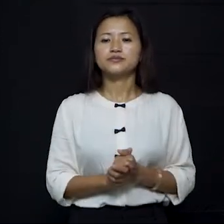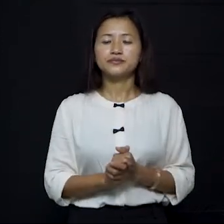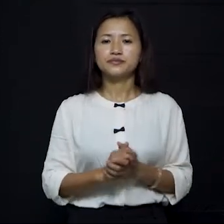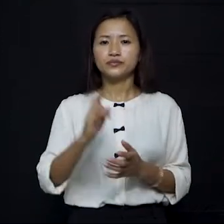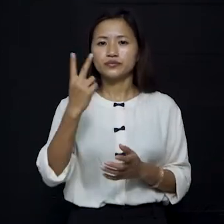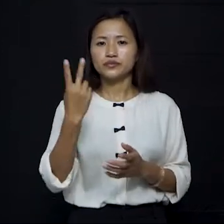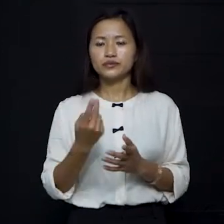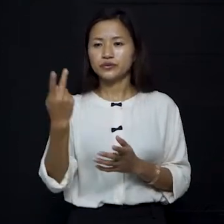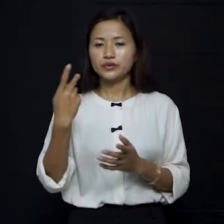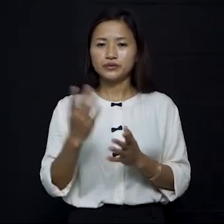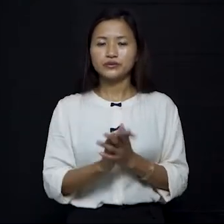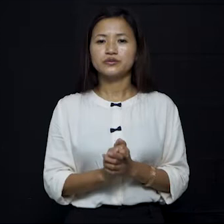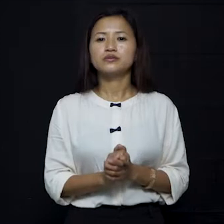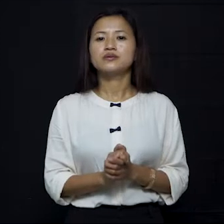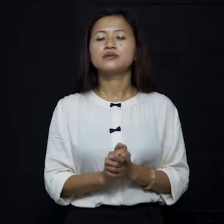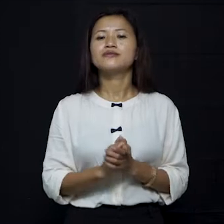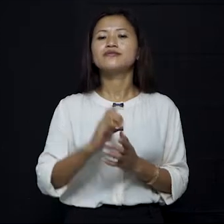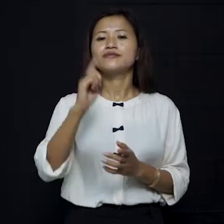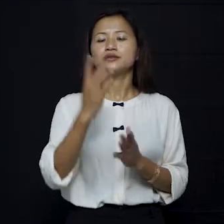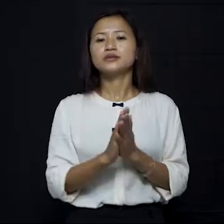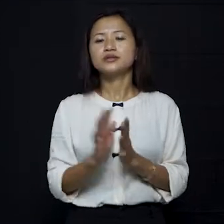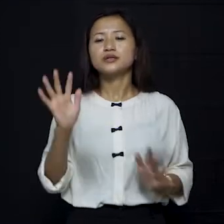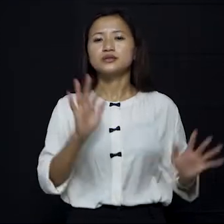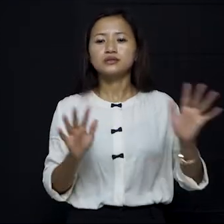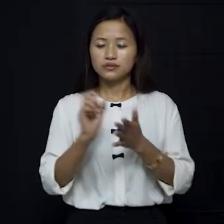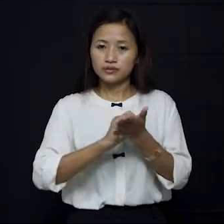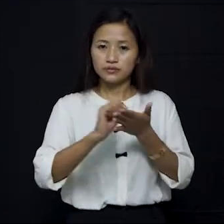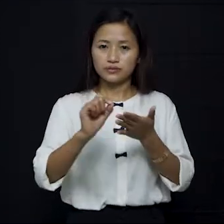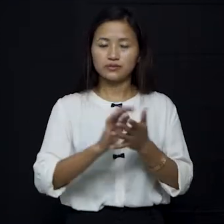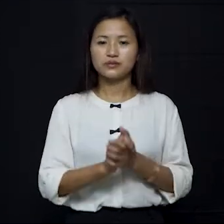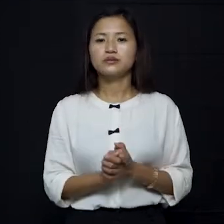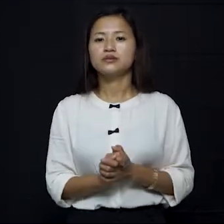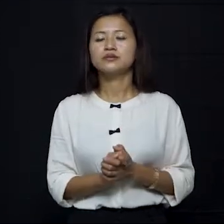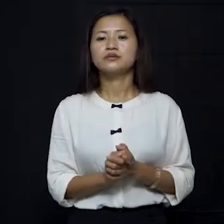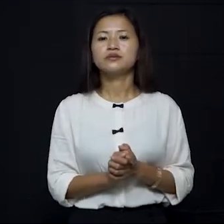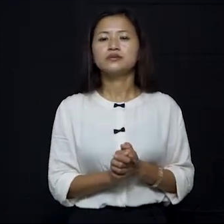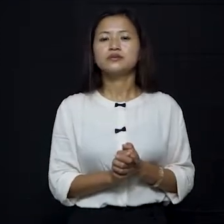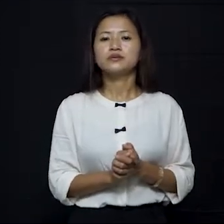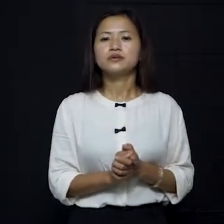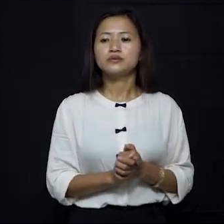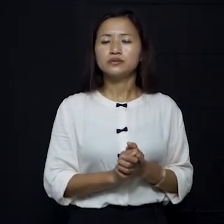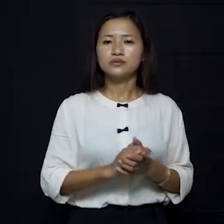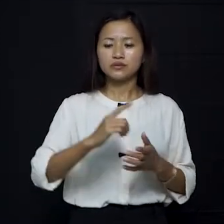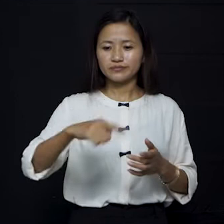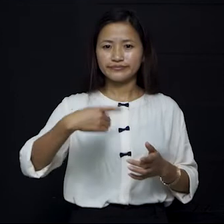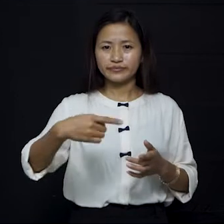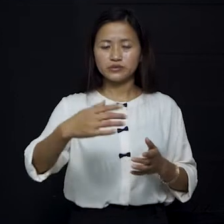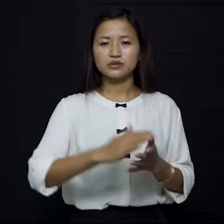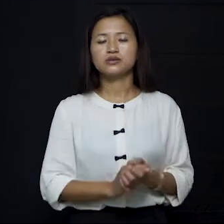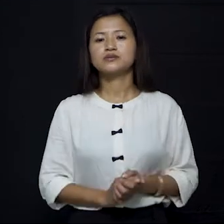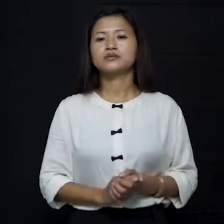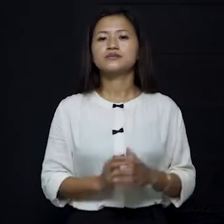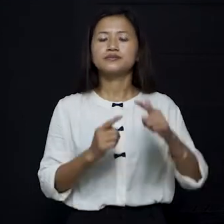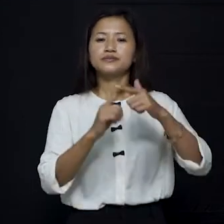actions following each other, the first action can be written in the continuous tense, the past continuous